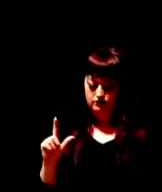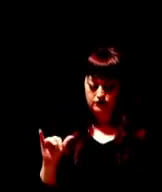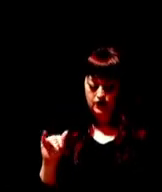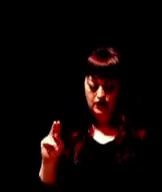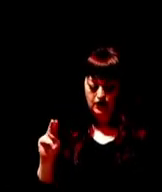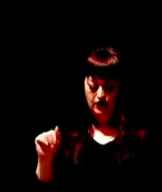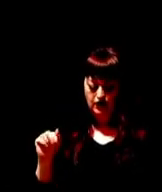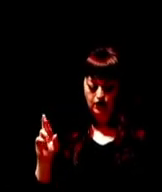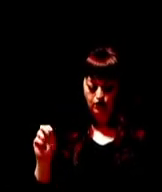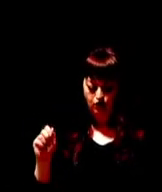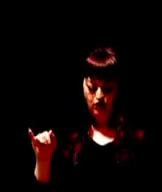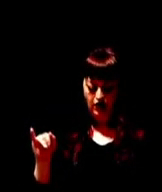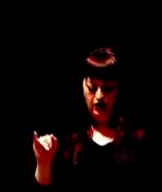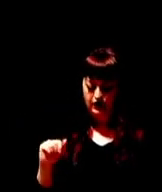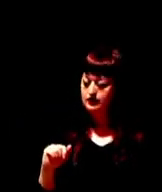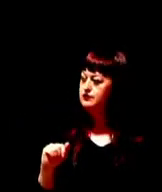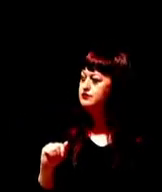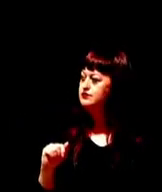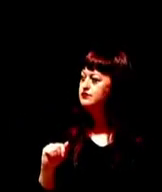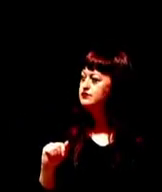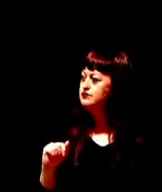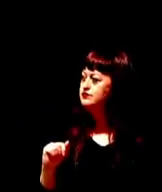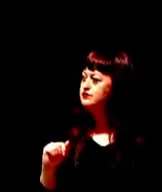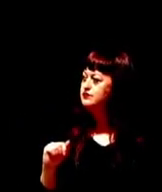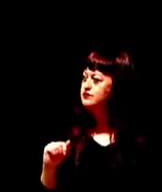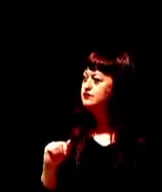Alina Rye.